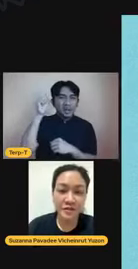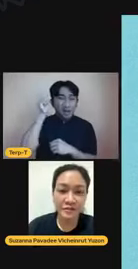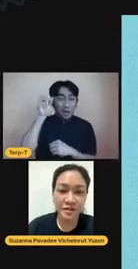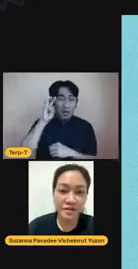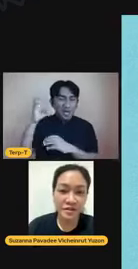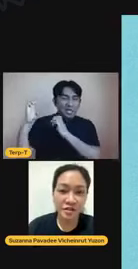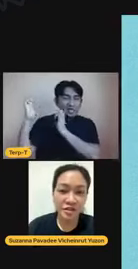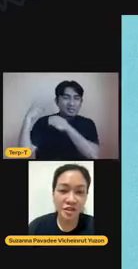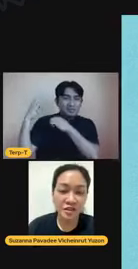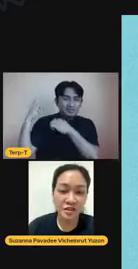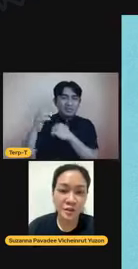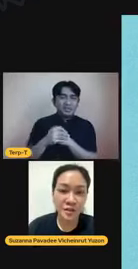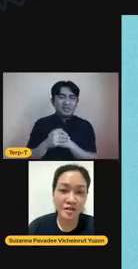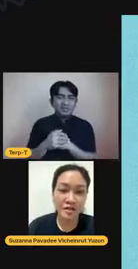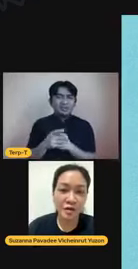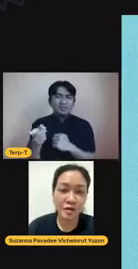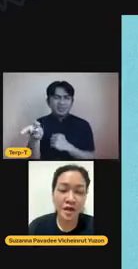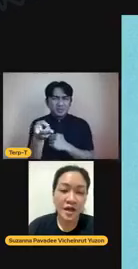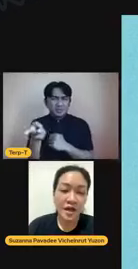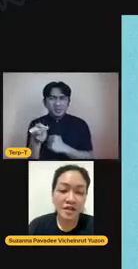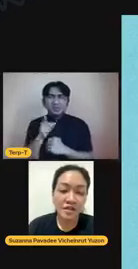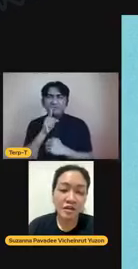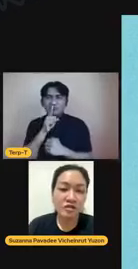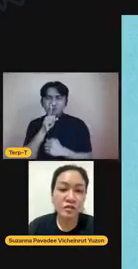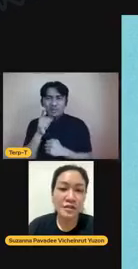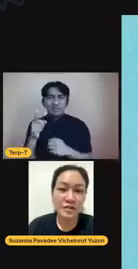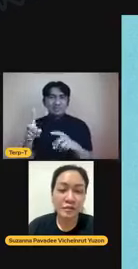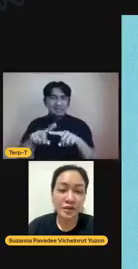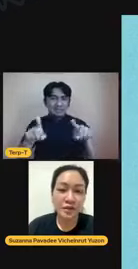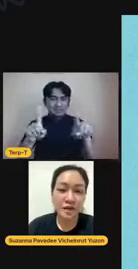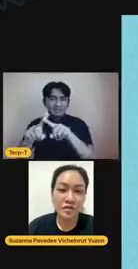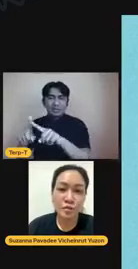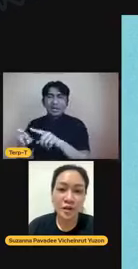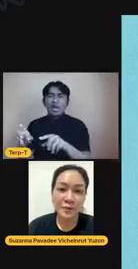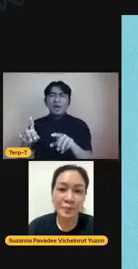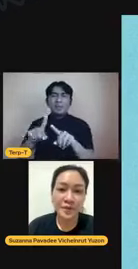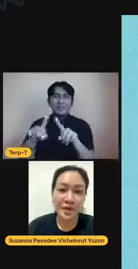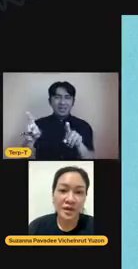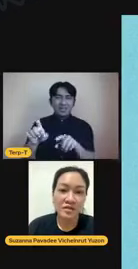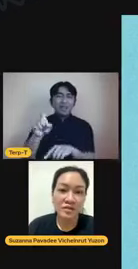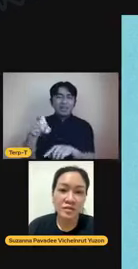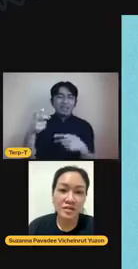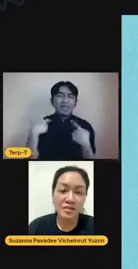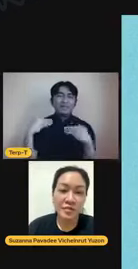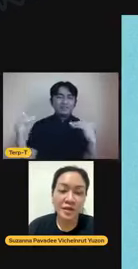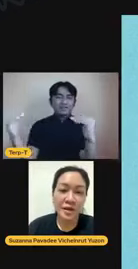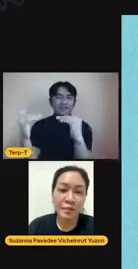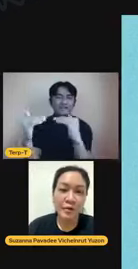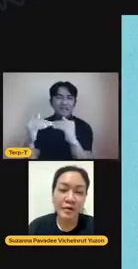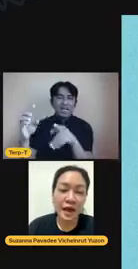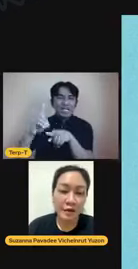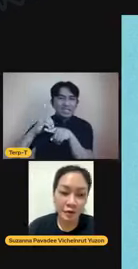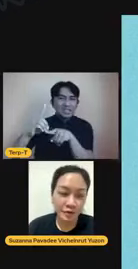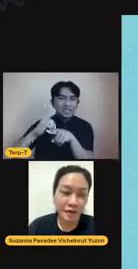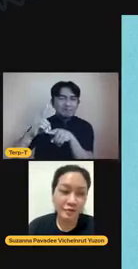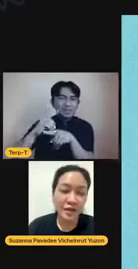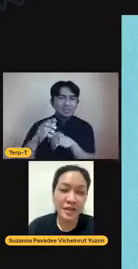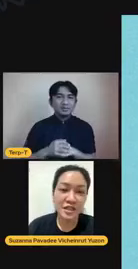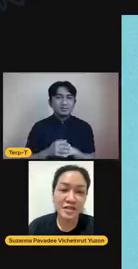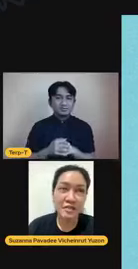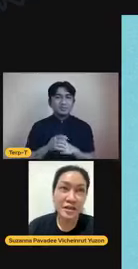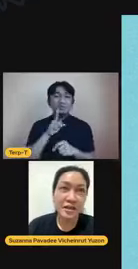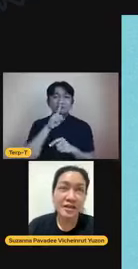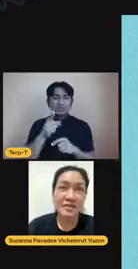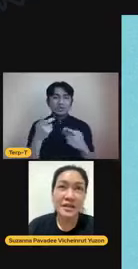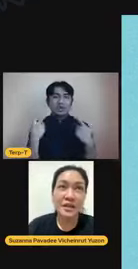no different than her sister. She's expected to know, and she's also disciplined as well. So this is really important, how you love. You